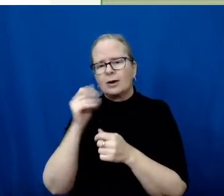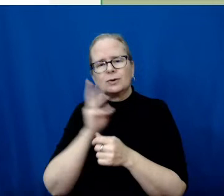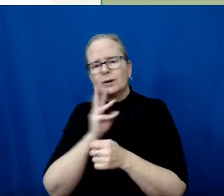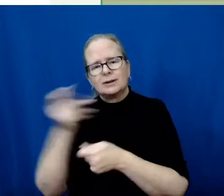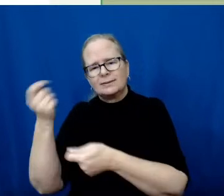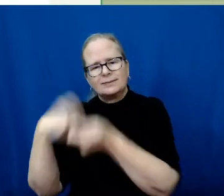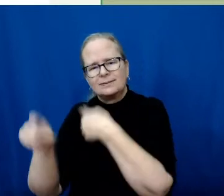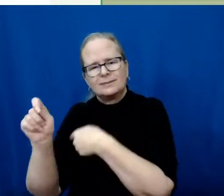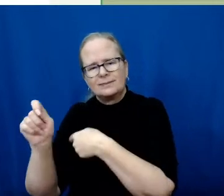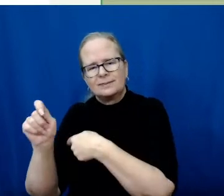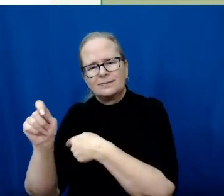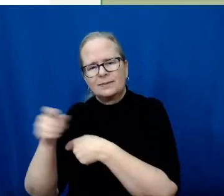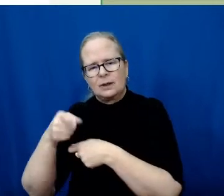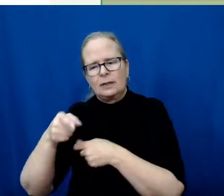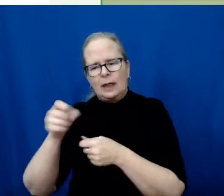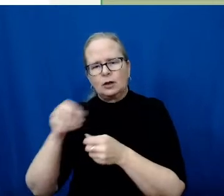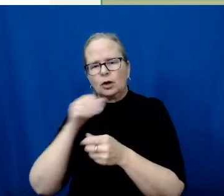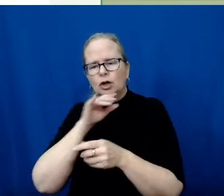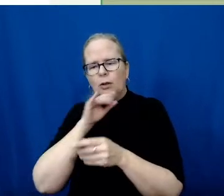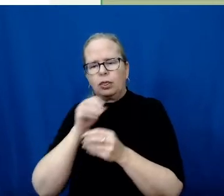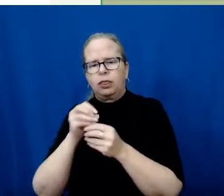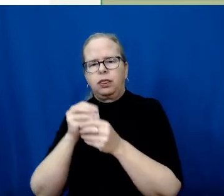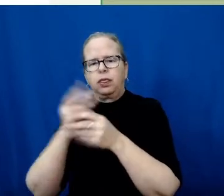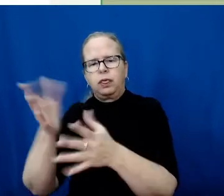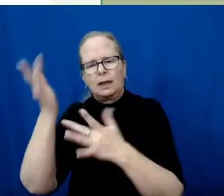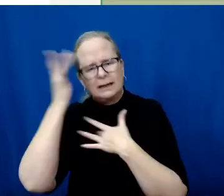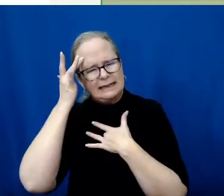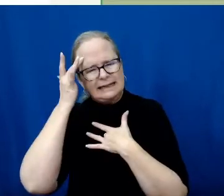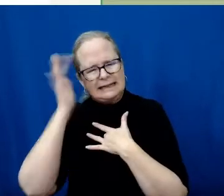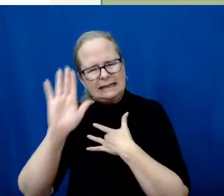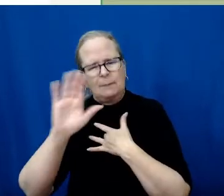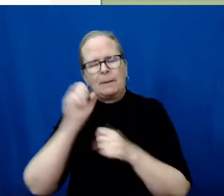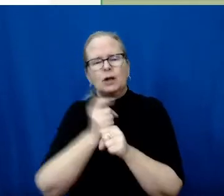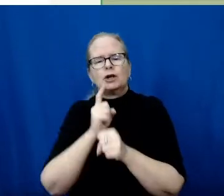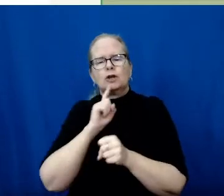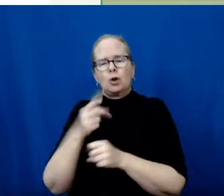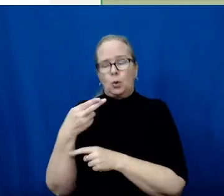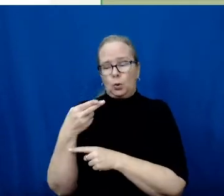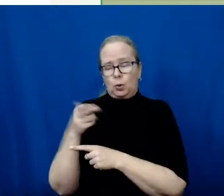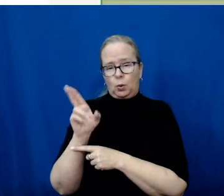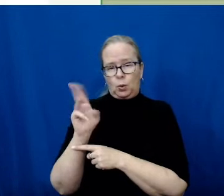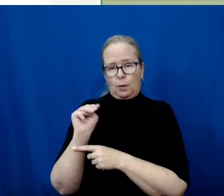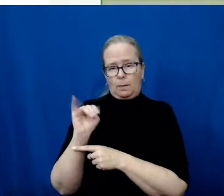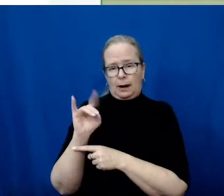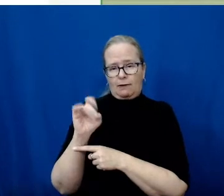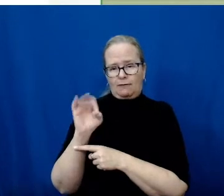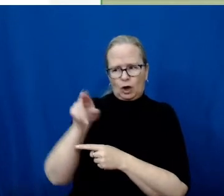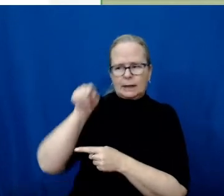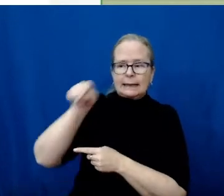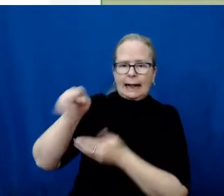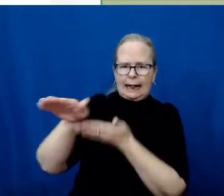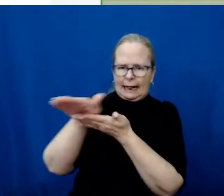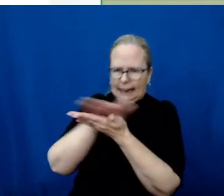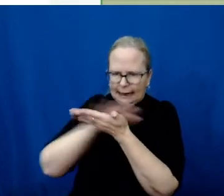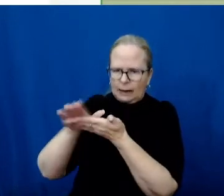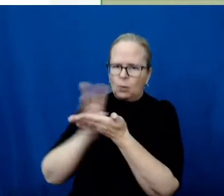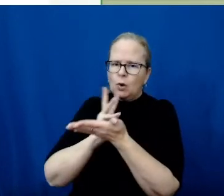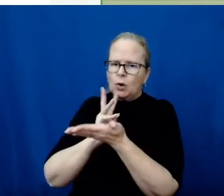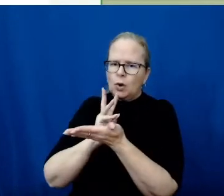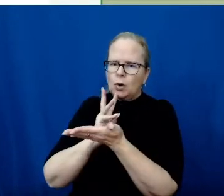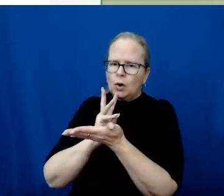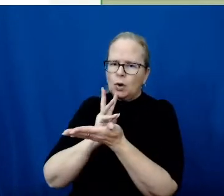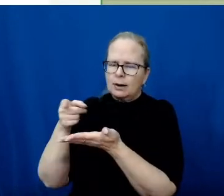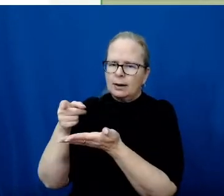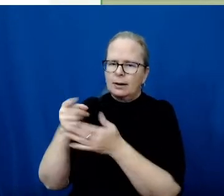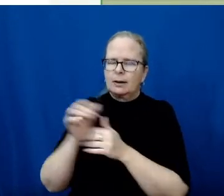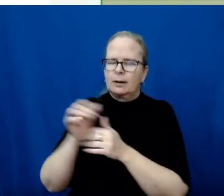we're keeping the humidifiers clean. And if you can, buy humidifiers that have some type of way of getting rid of the bacteria that